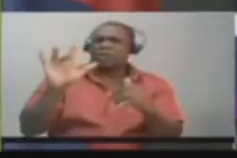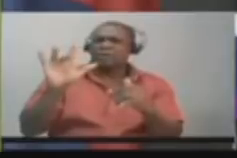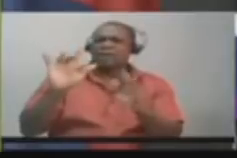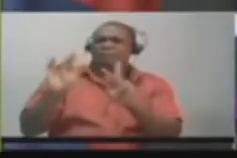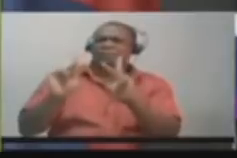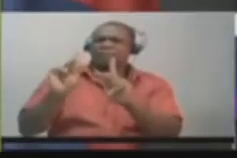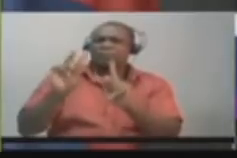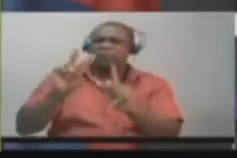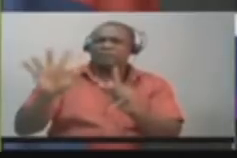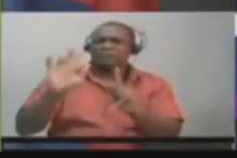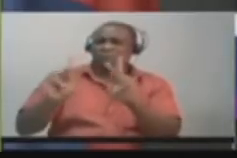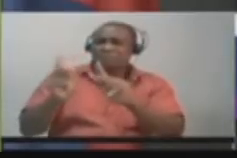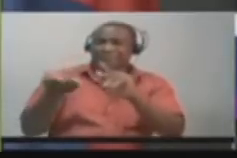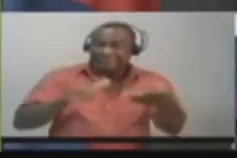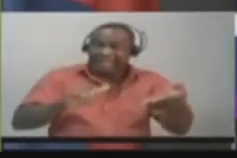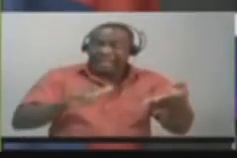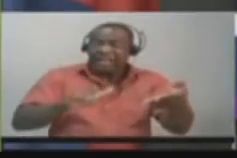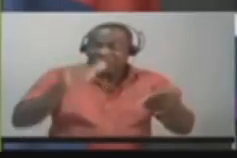25.